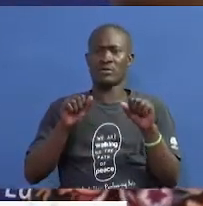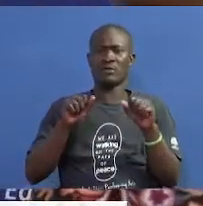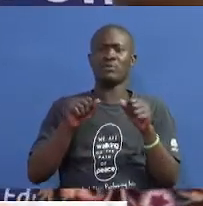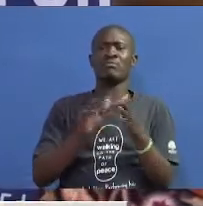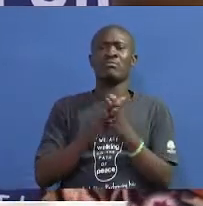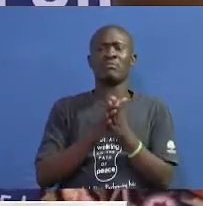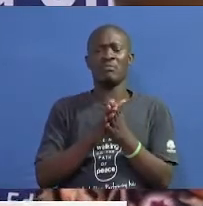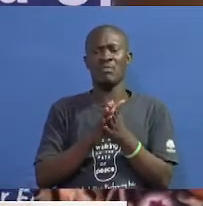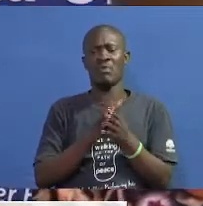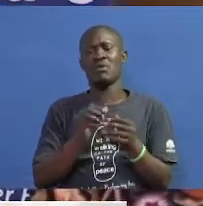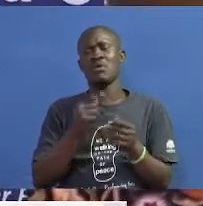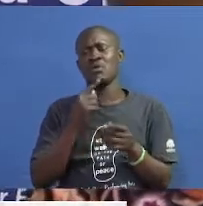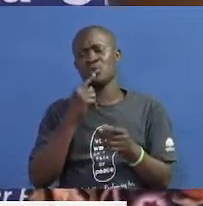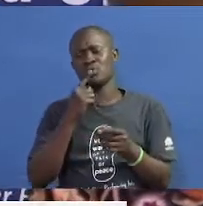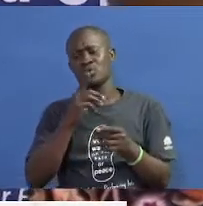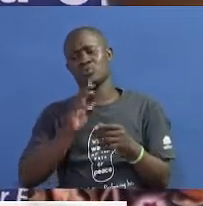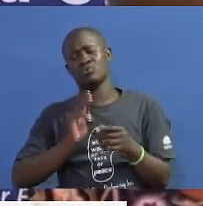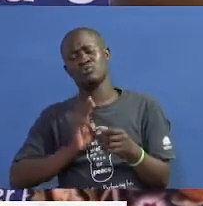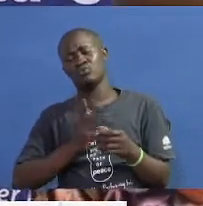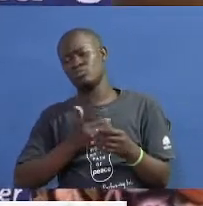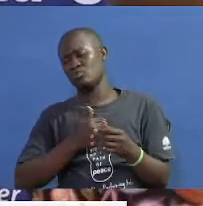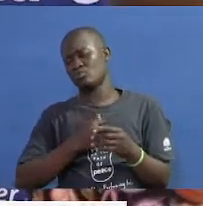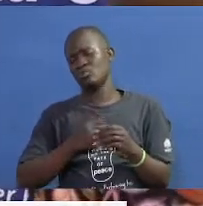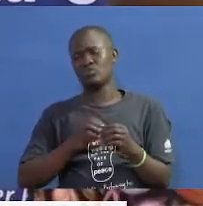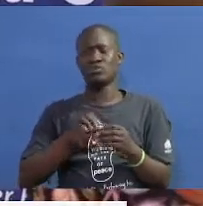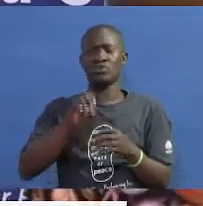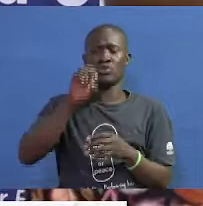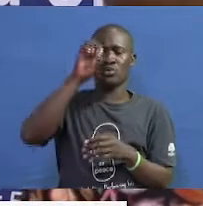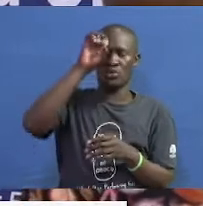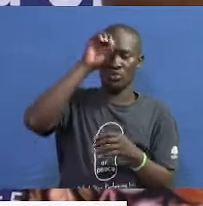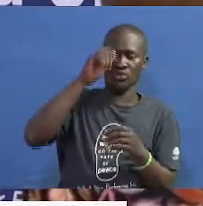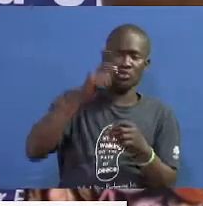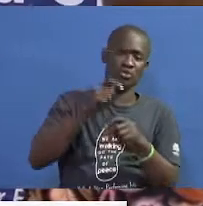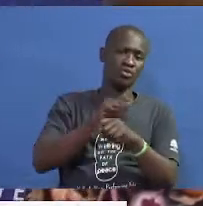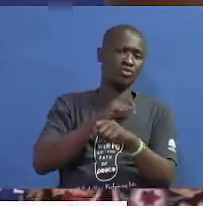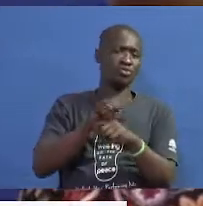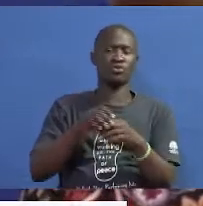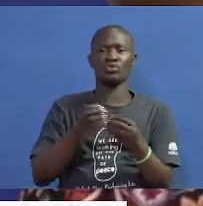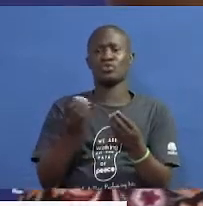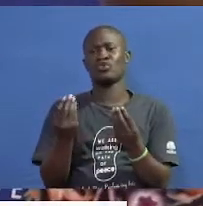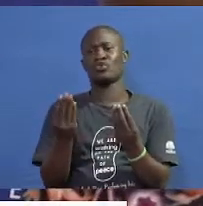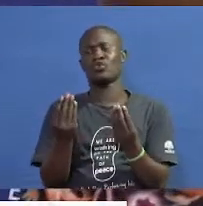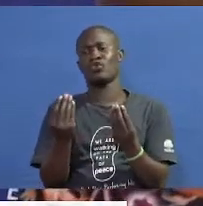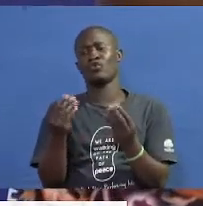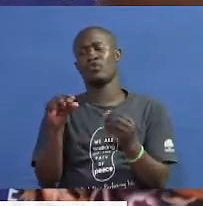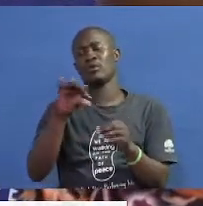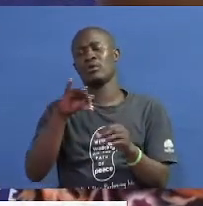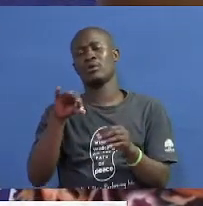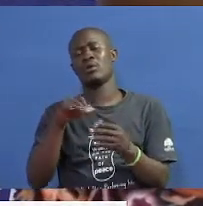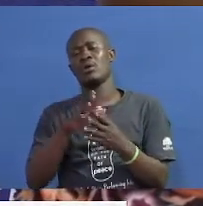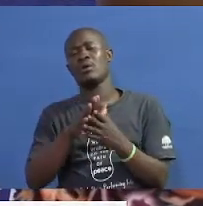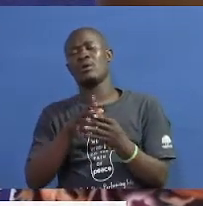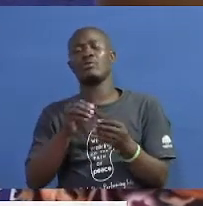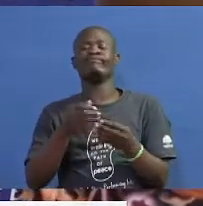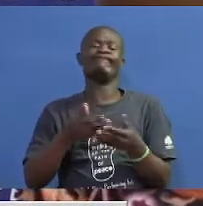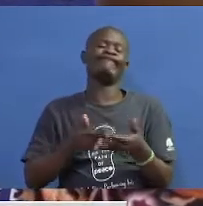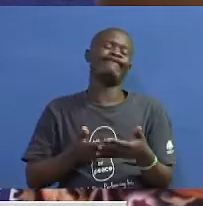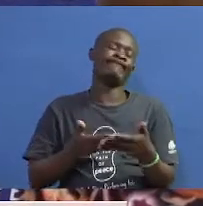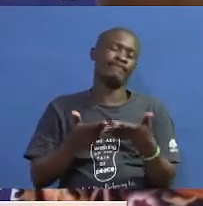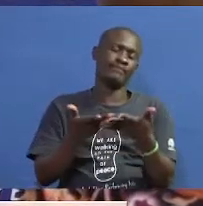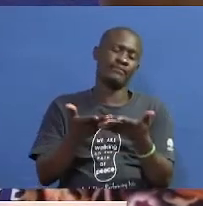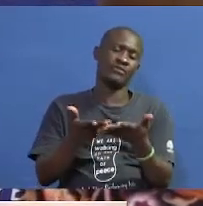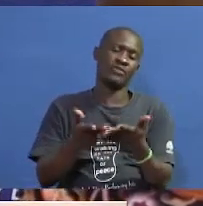sure. So we, as education and training and software organization, we